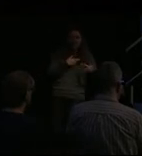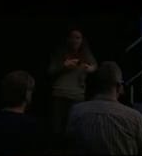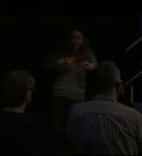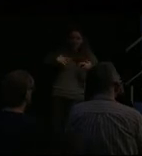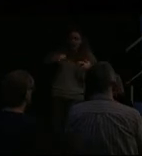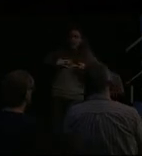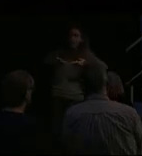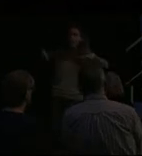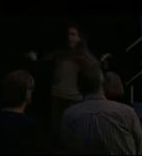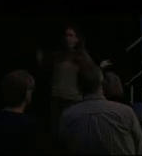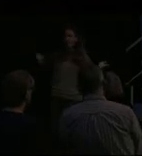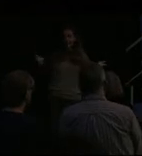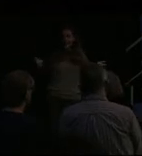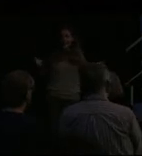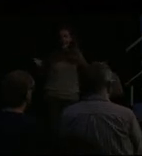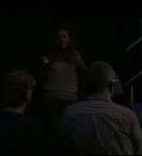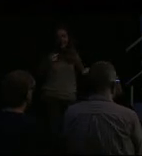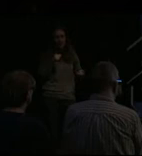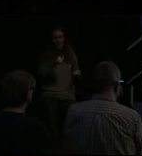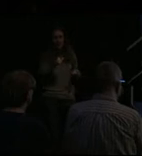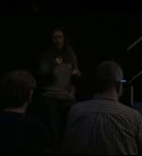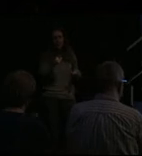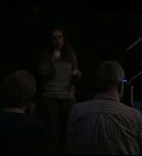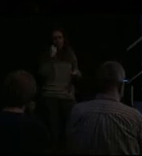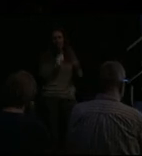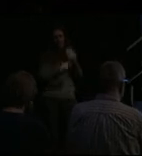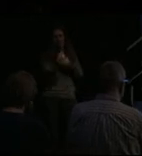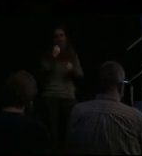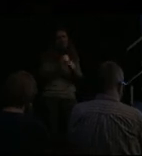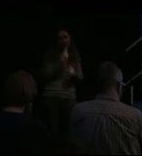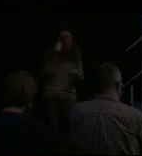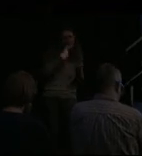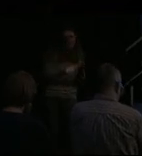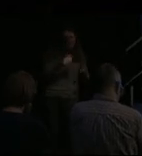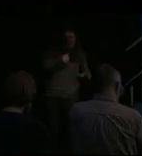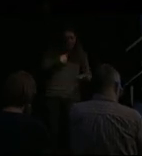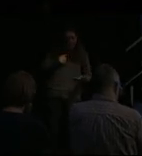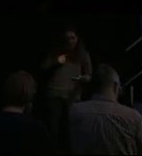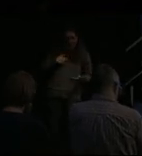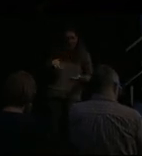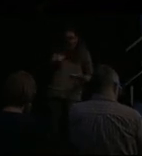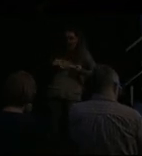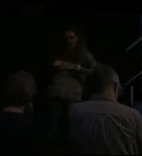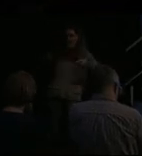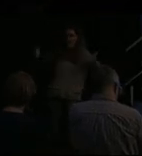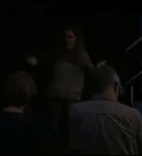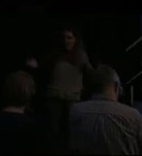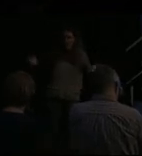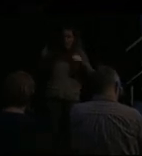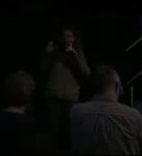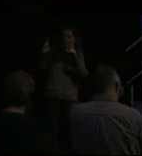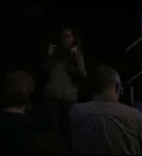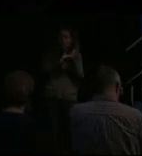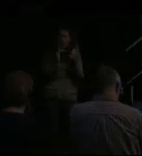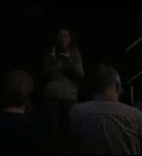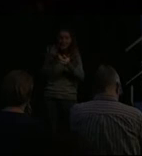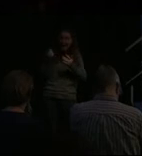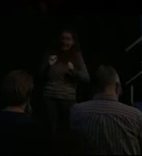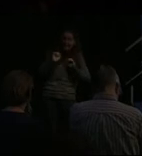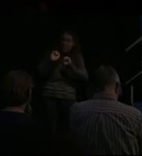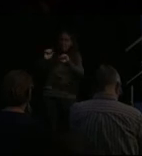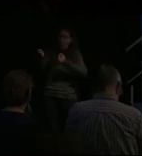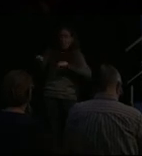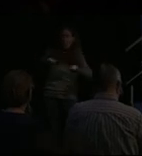decision that nobody else can make for you, that says, I open up my life to you, Lord Jesus, have your